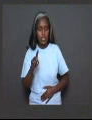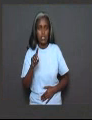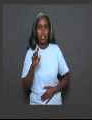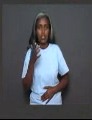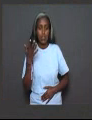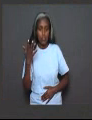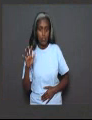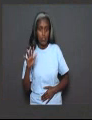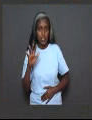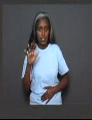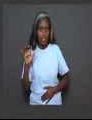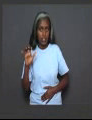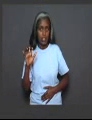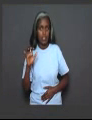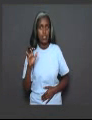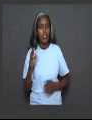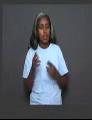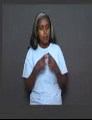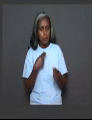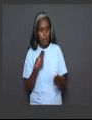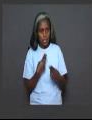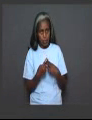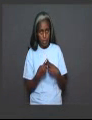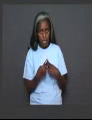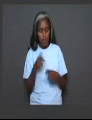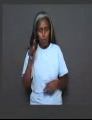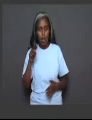1500 multiplied by